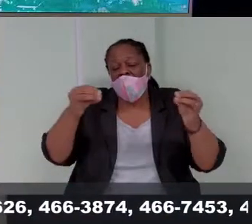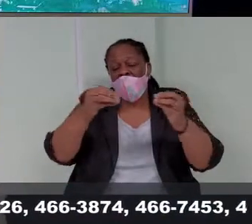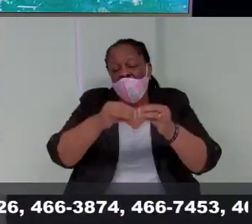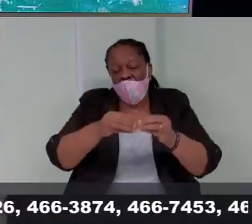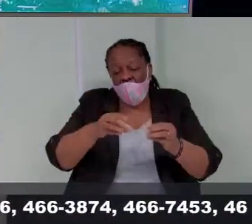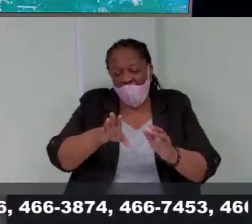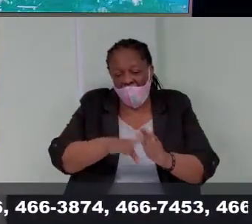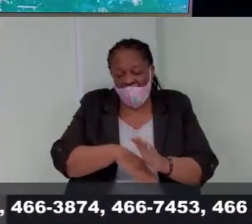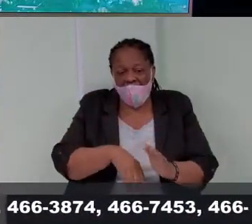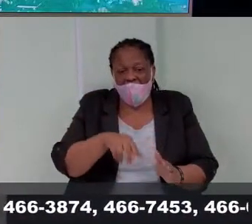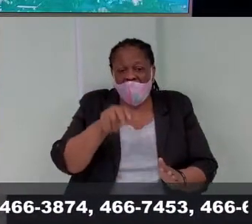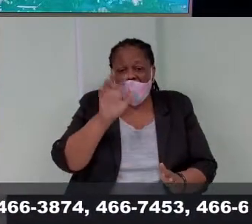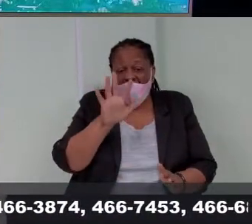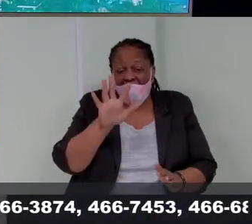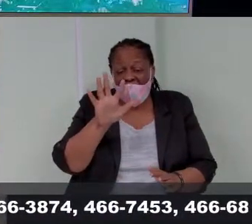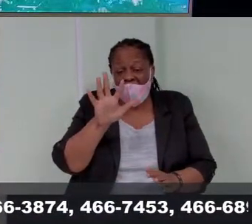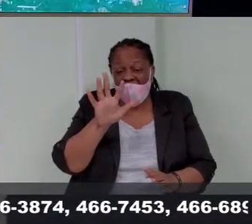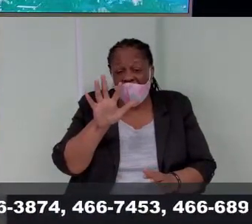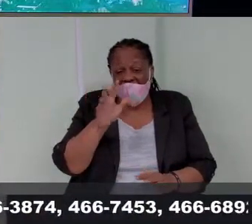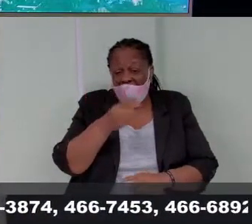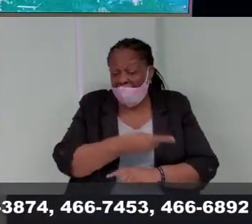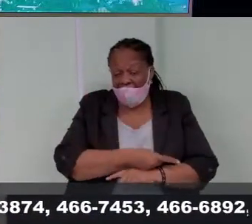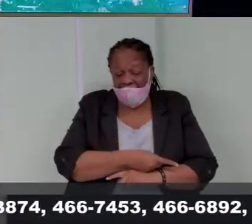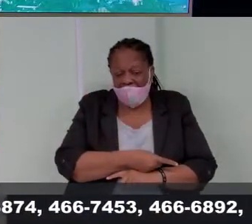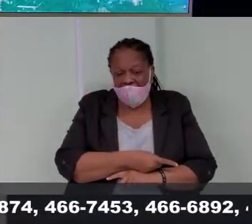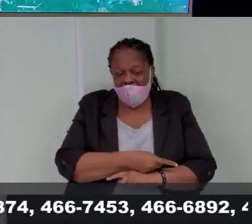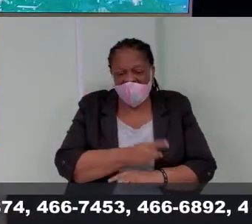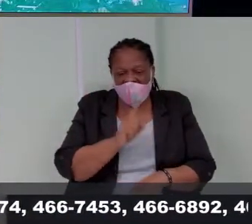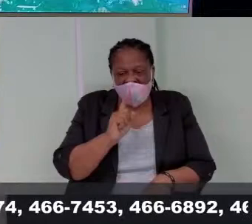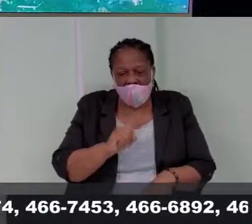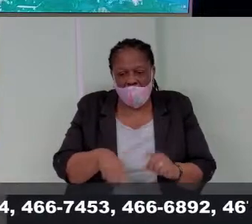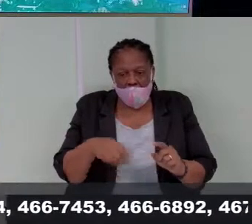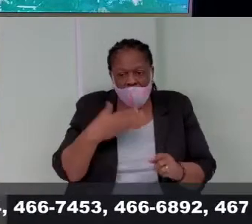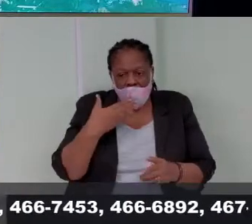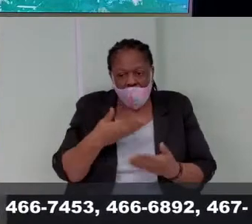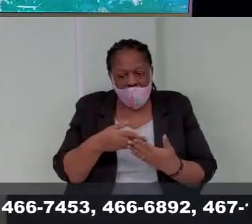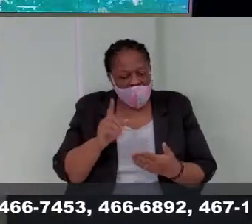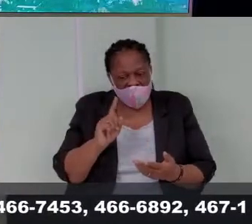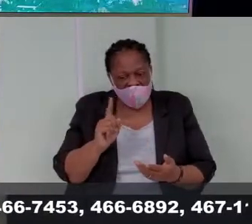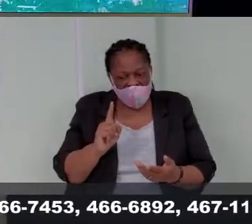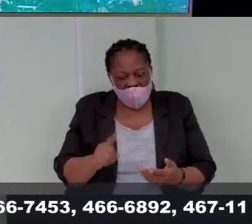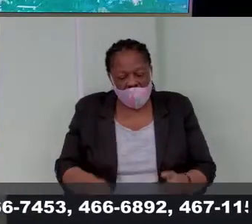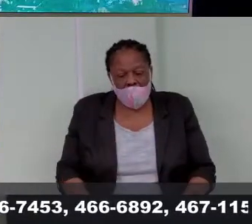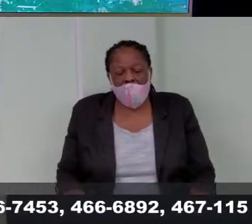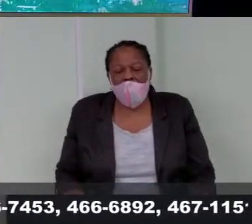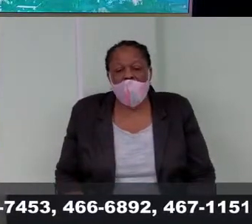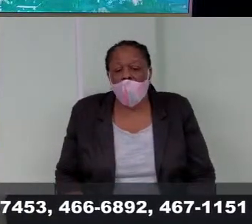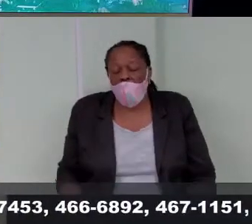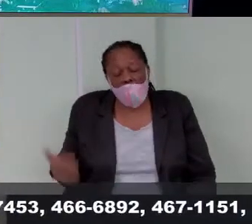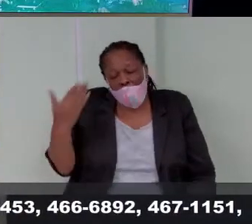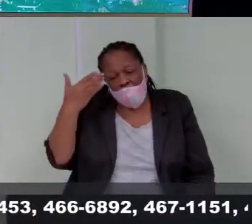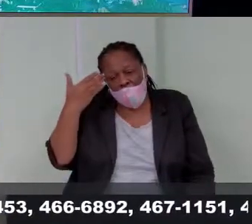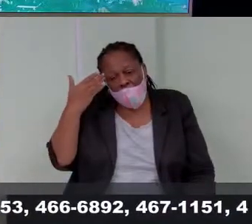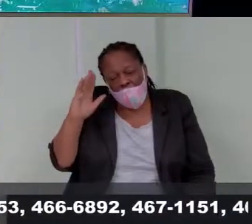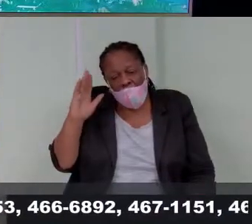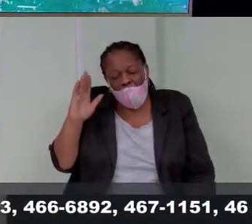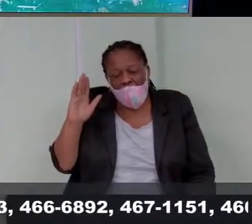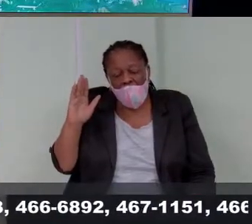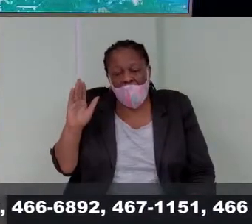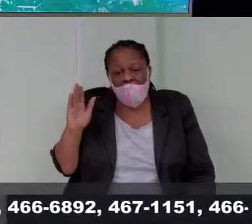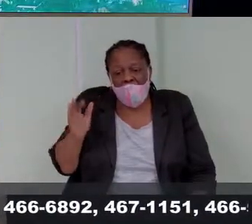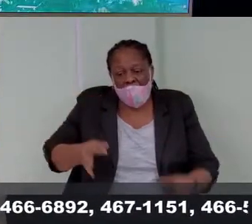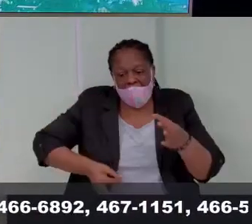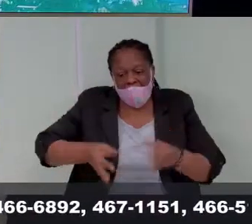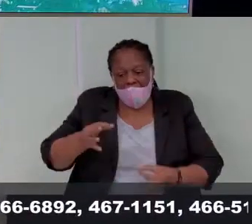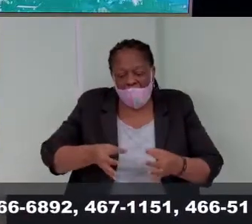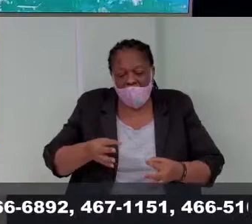will be opening up the Federation to an increased risk of importing the virus if we were to